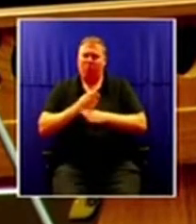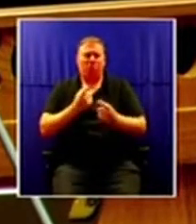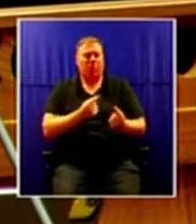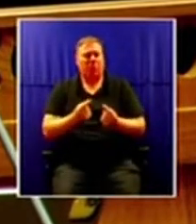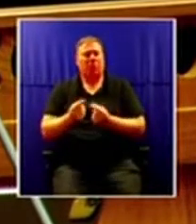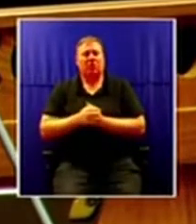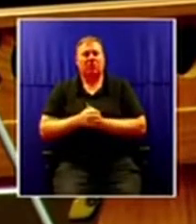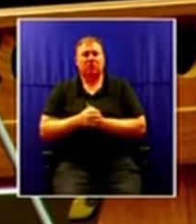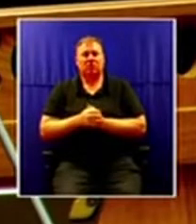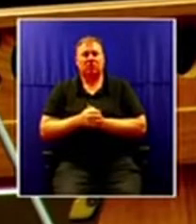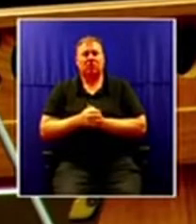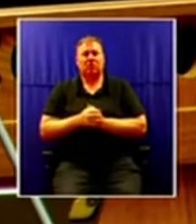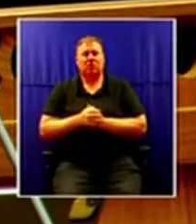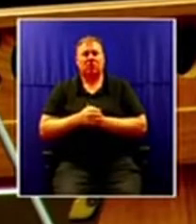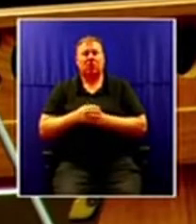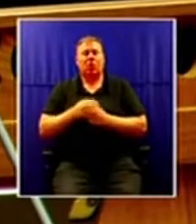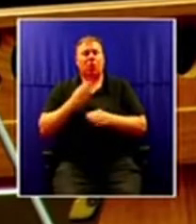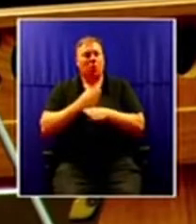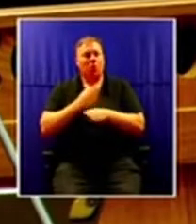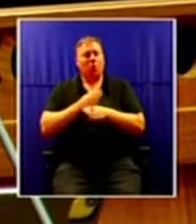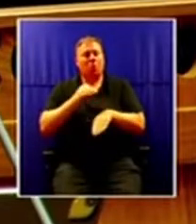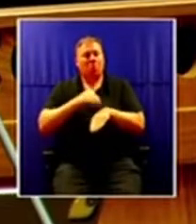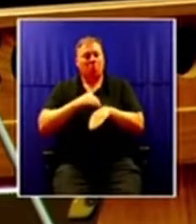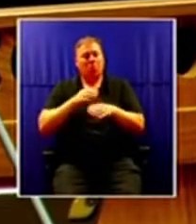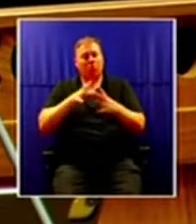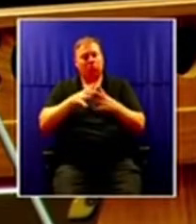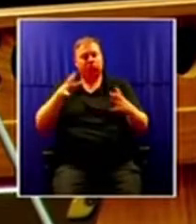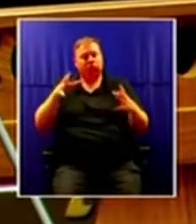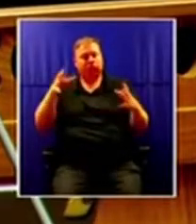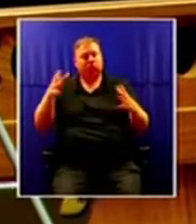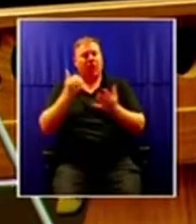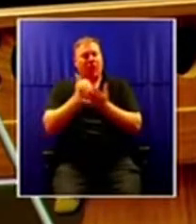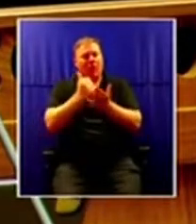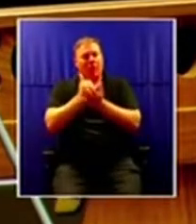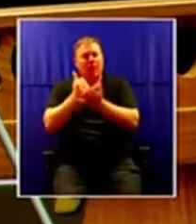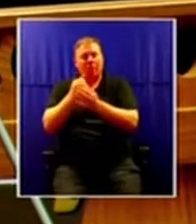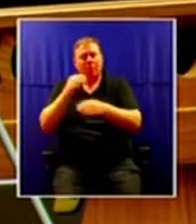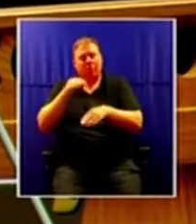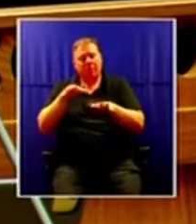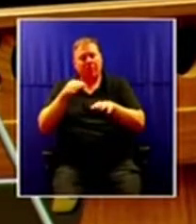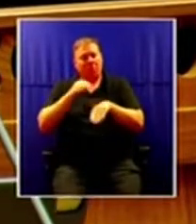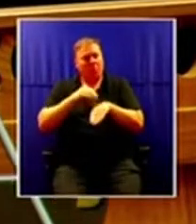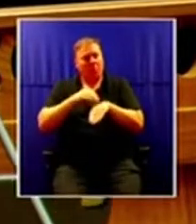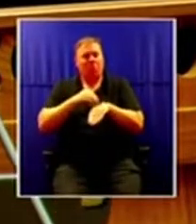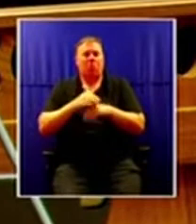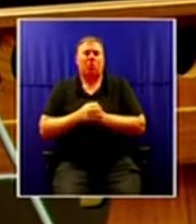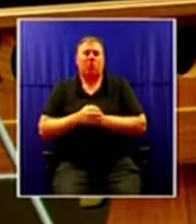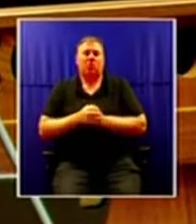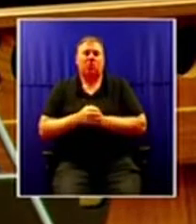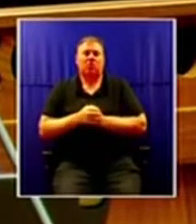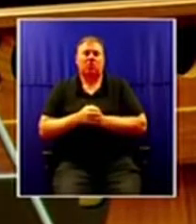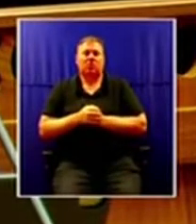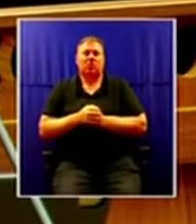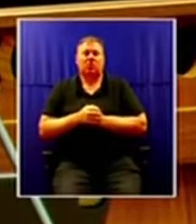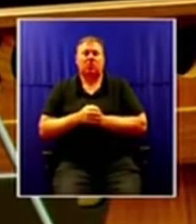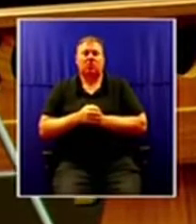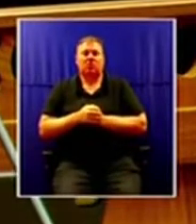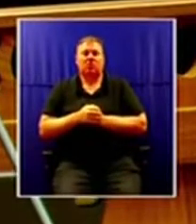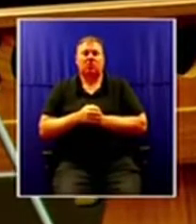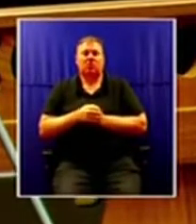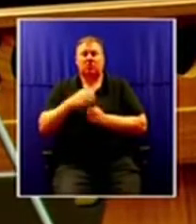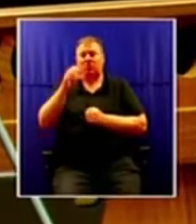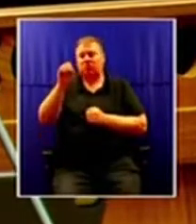greater scale to address the challenges that we face. That is why the State of the Nation